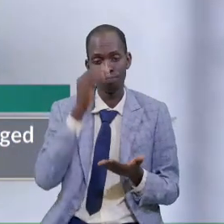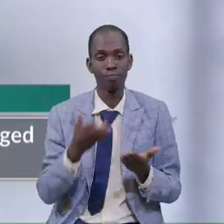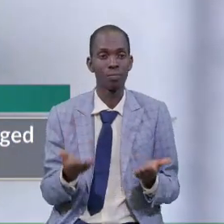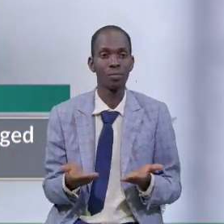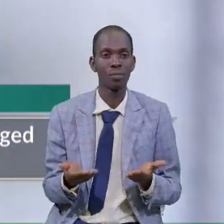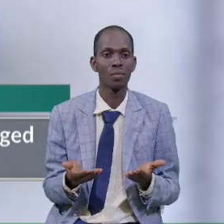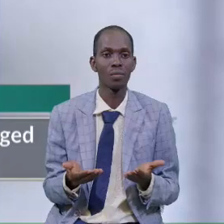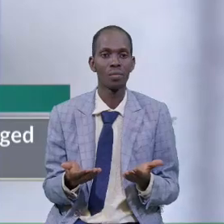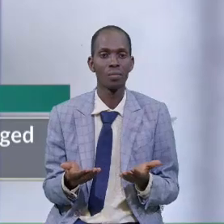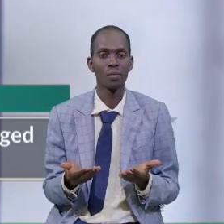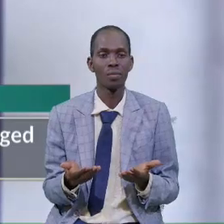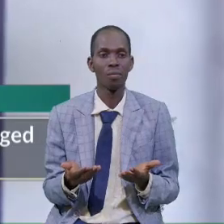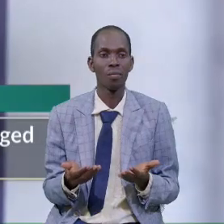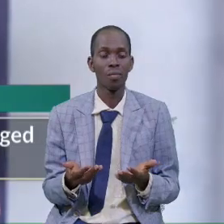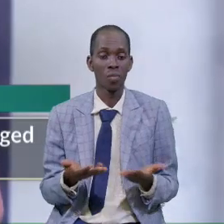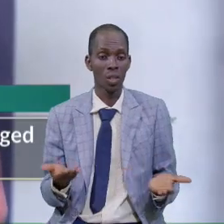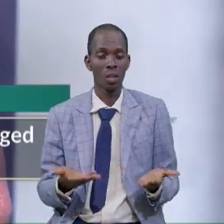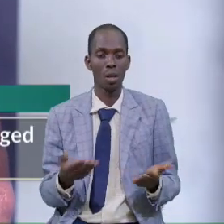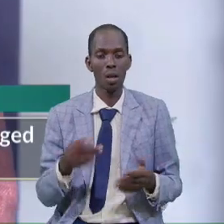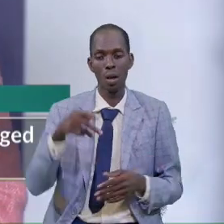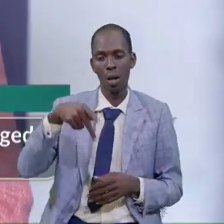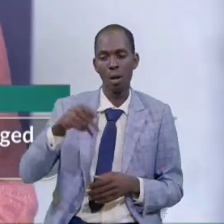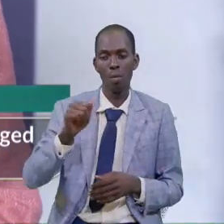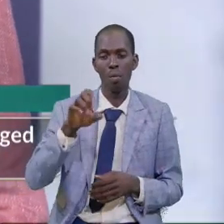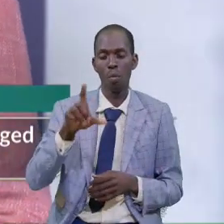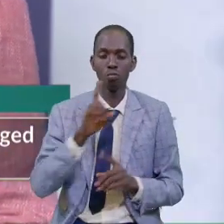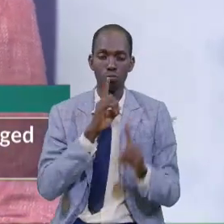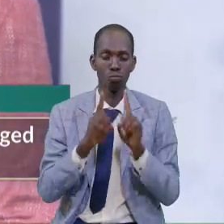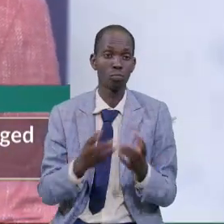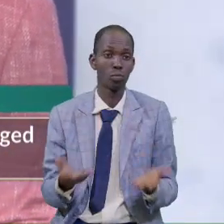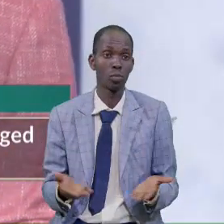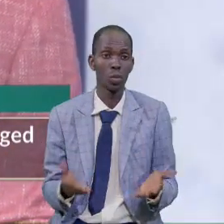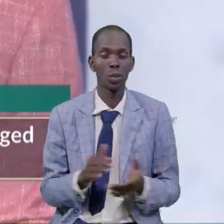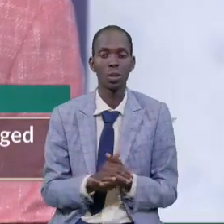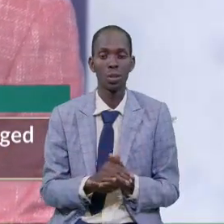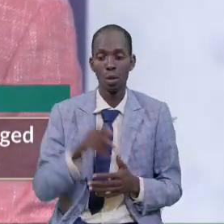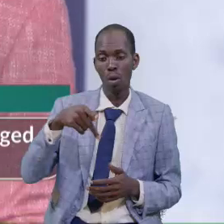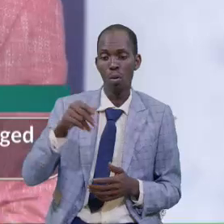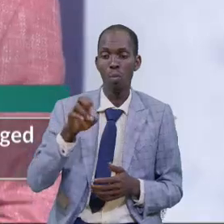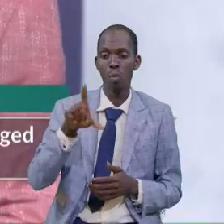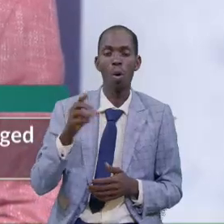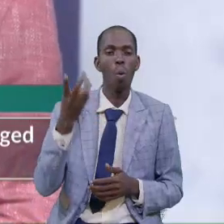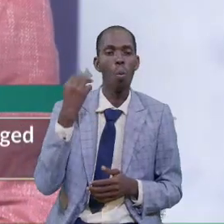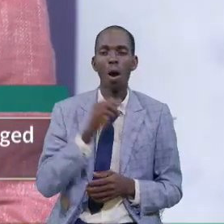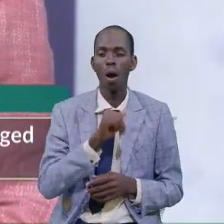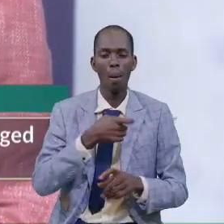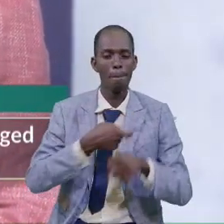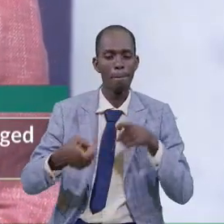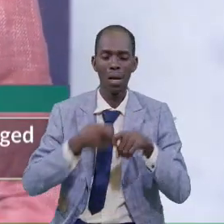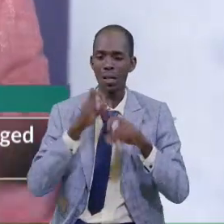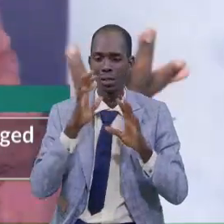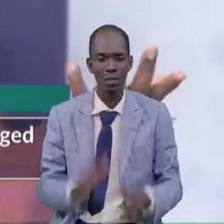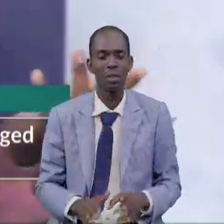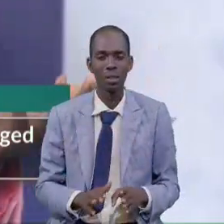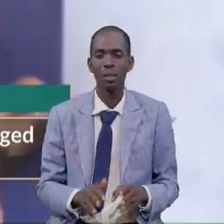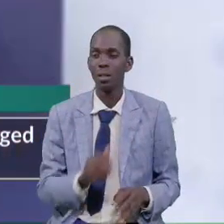here is Paul the Apostle. He was a persecutor, an injurious person.